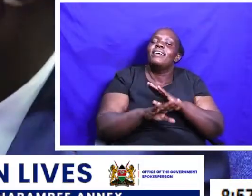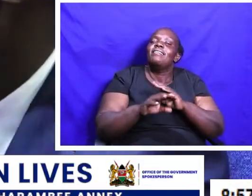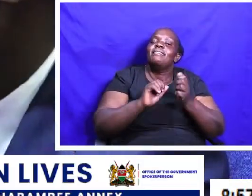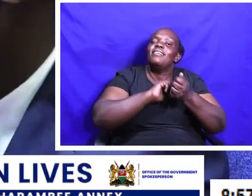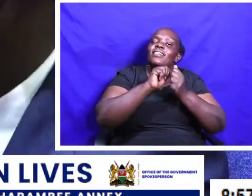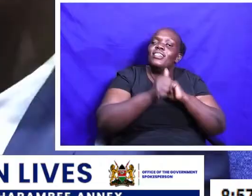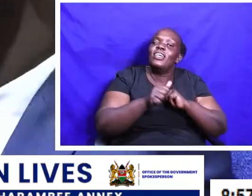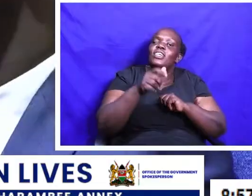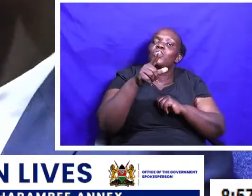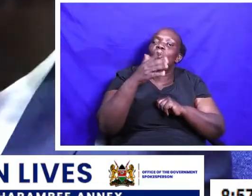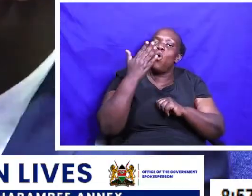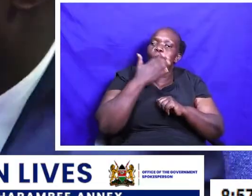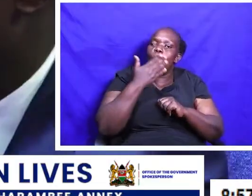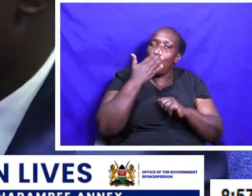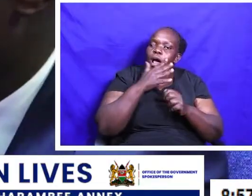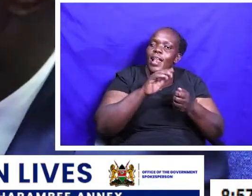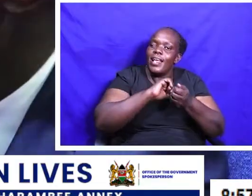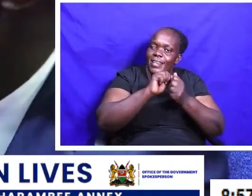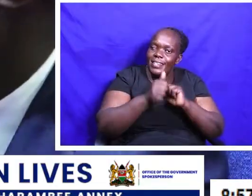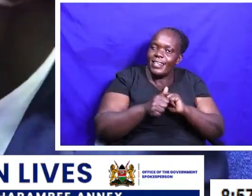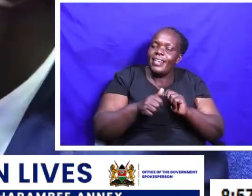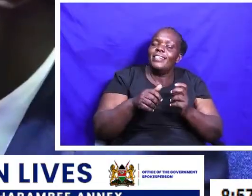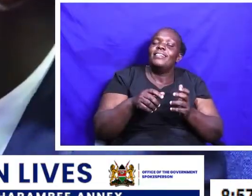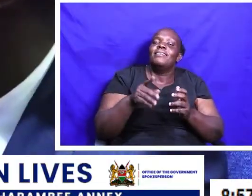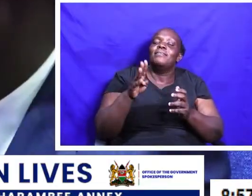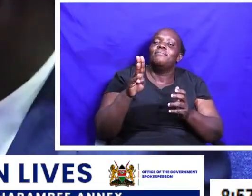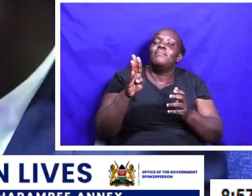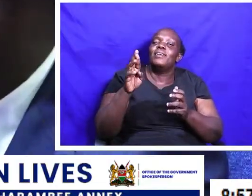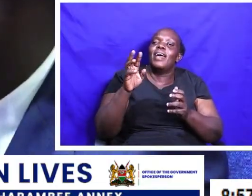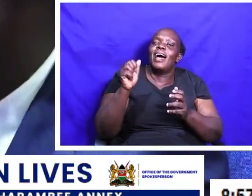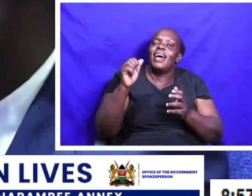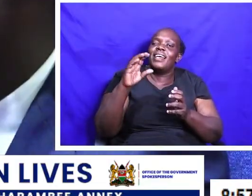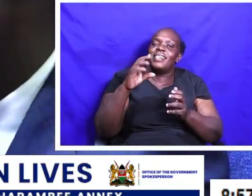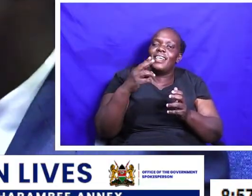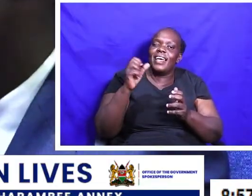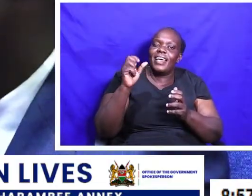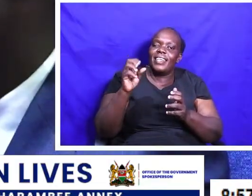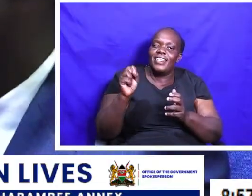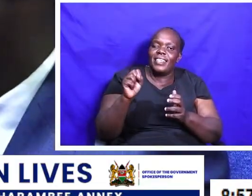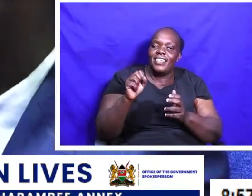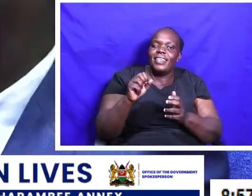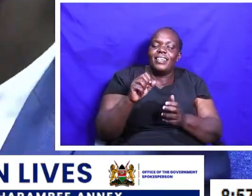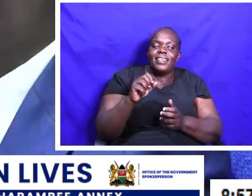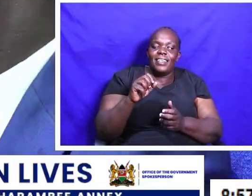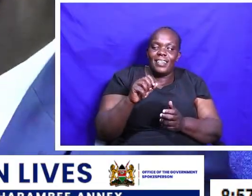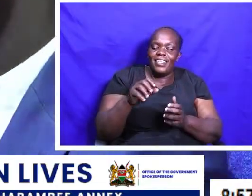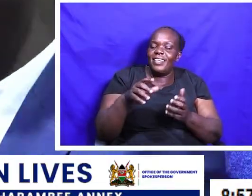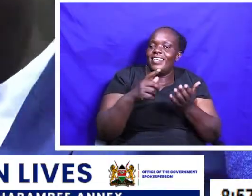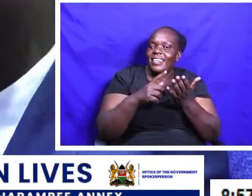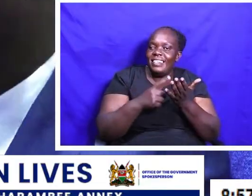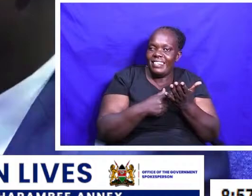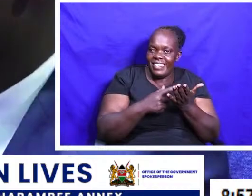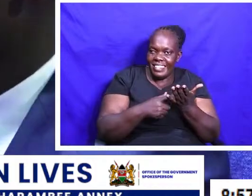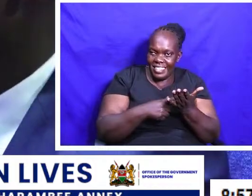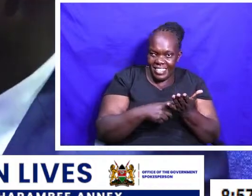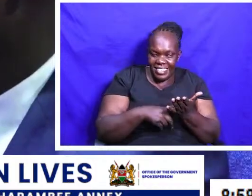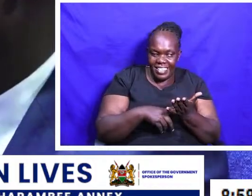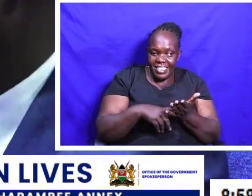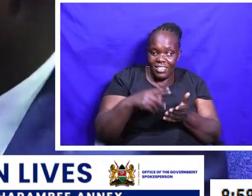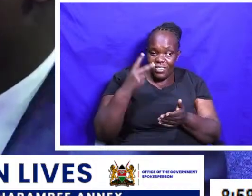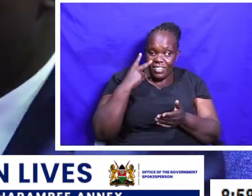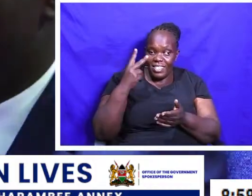oil after every 2 weeks. You have to change brushes and so many other things. Nataka ongea Kiswahili kidogo. Okay.